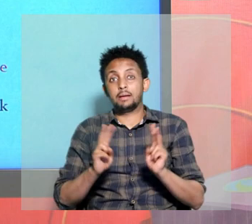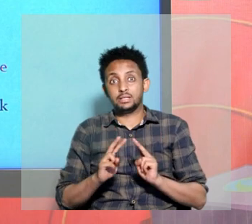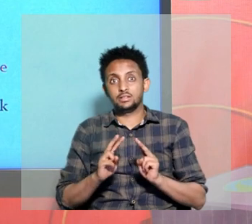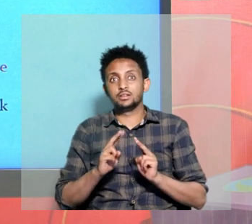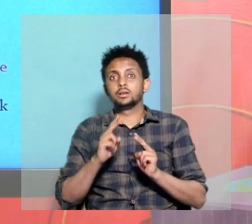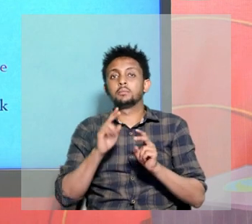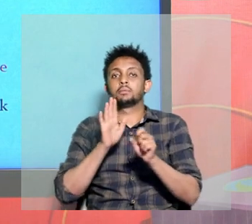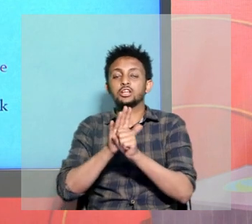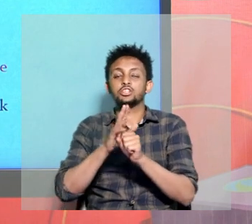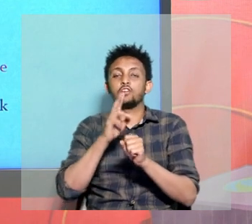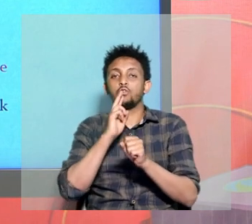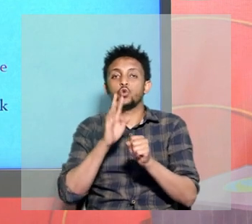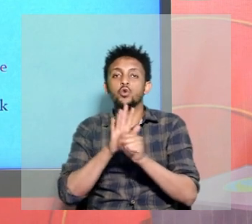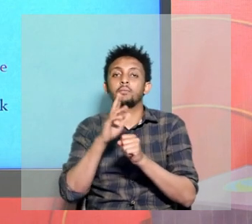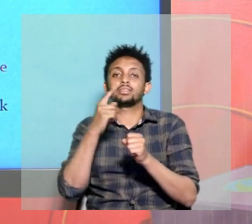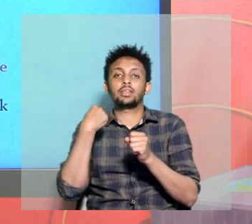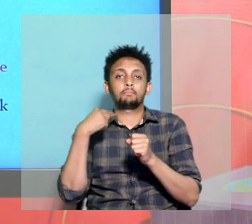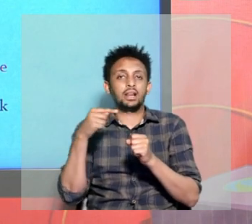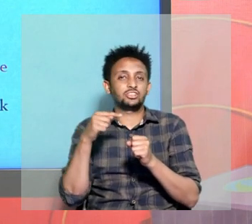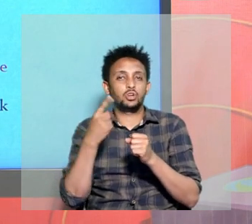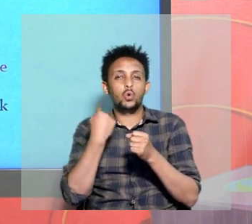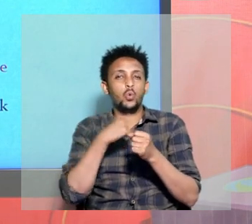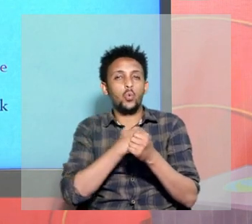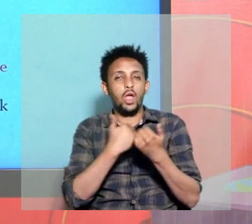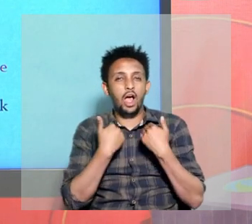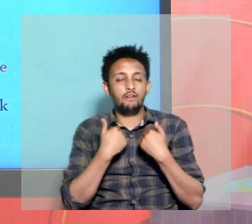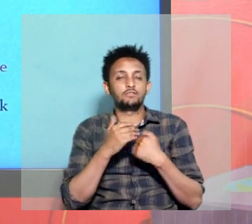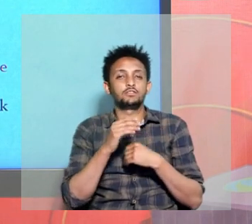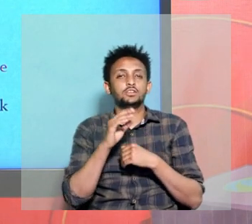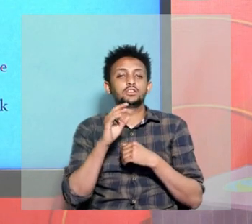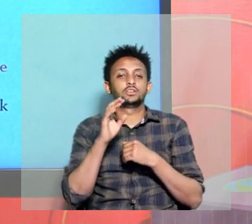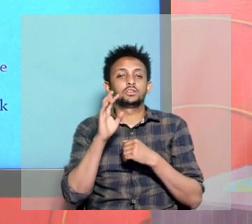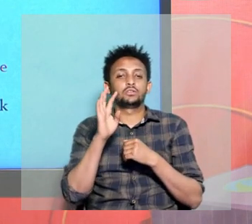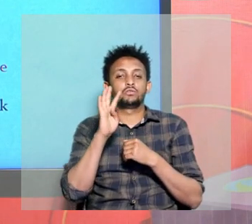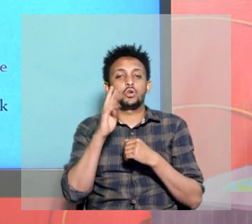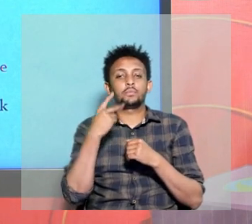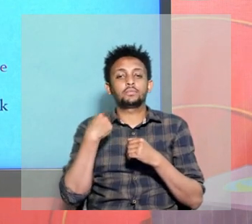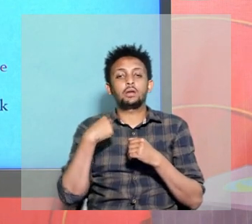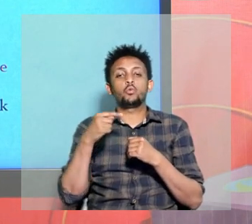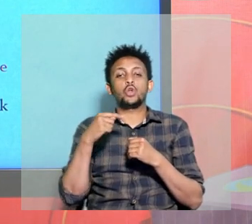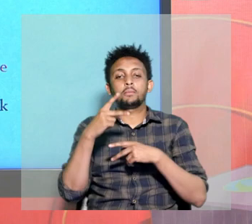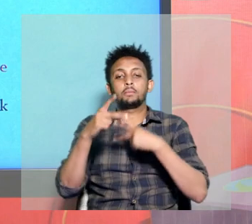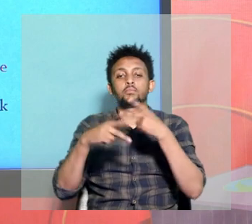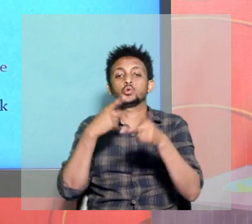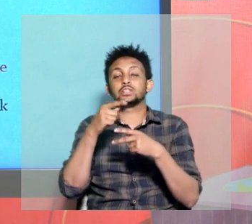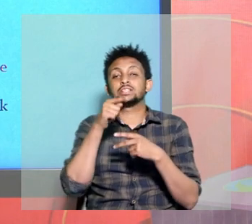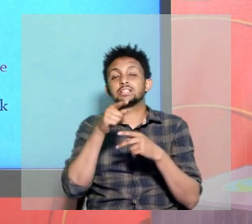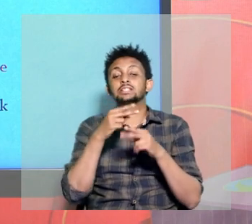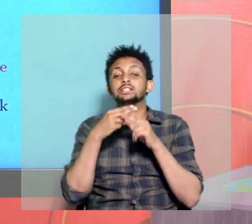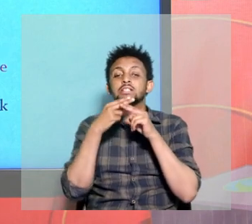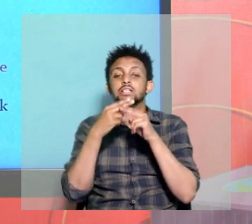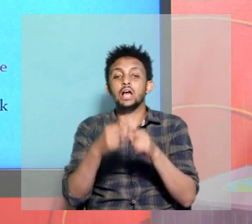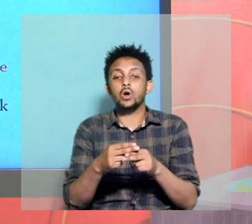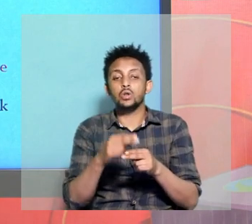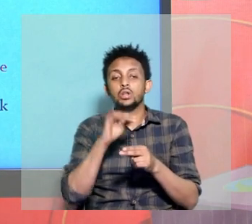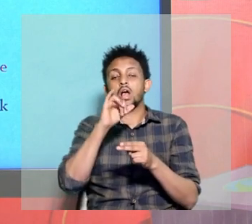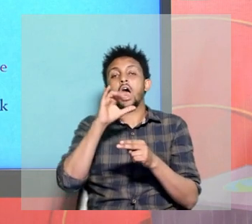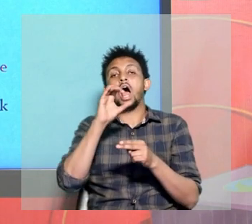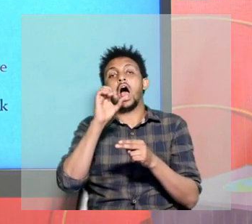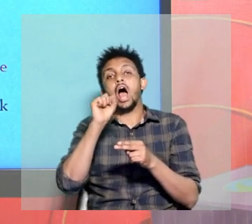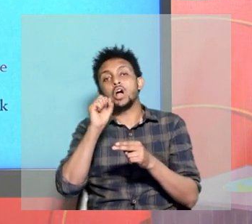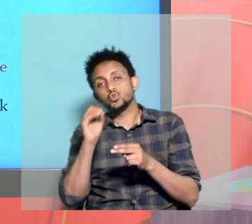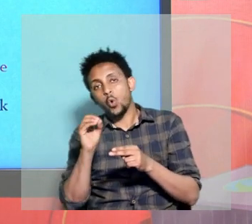pressure, volume, and temperature, we can have four main thermodynamic processes. And these are known to be